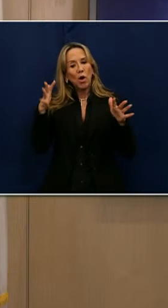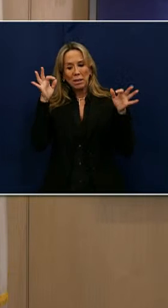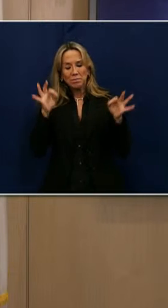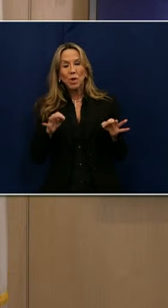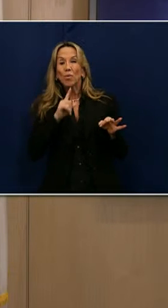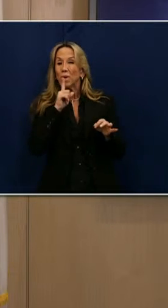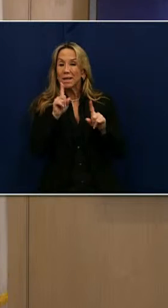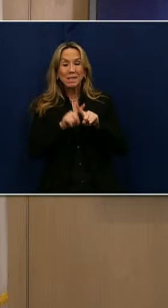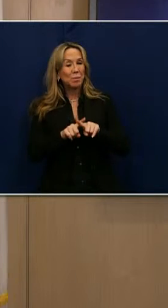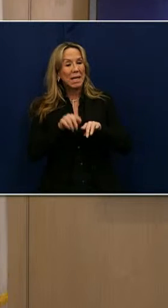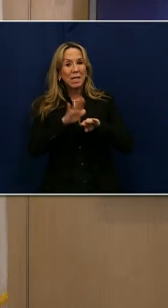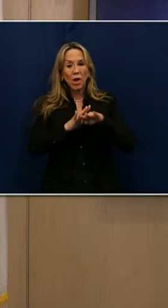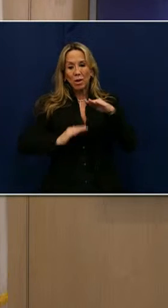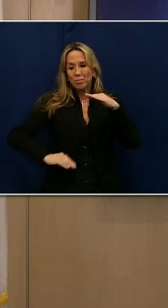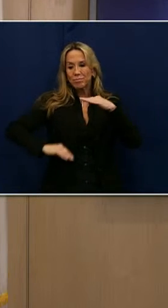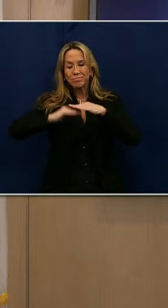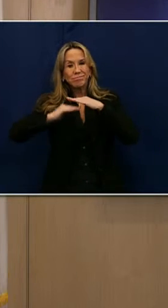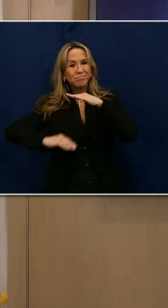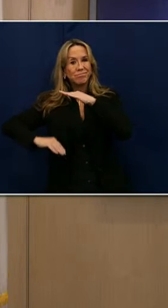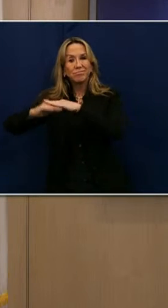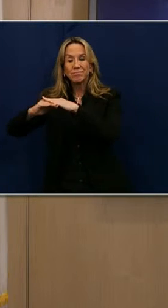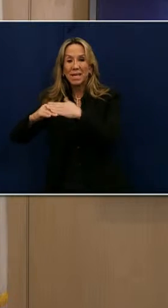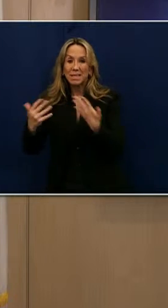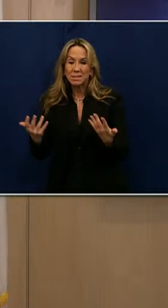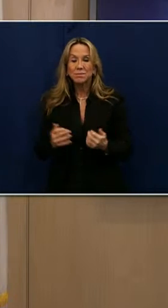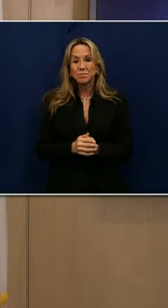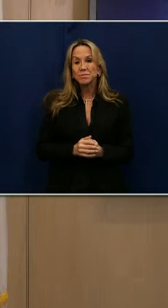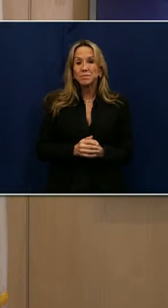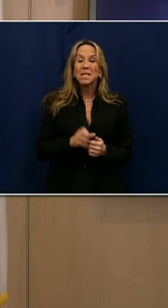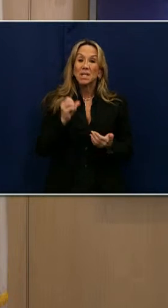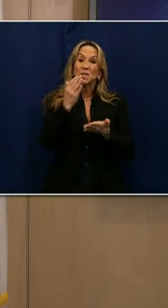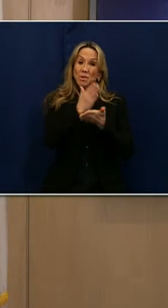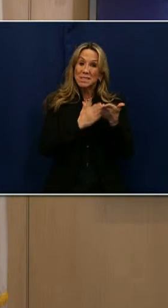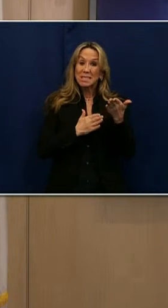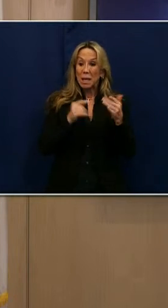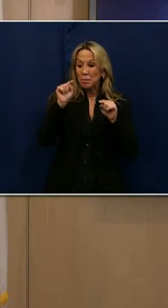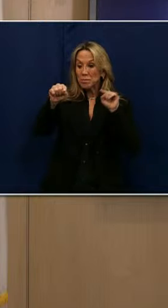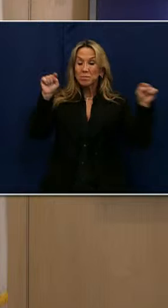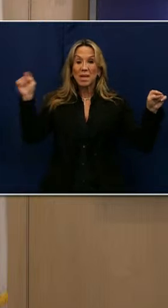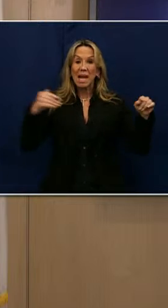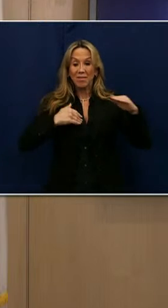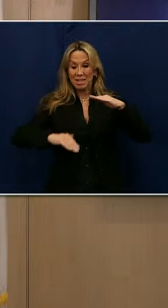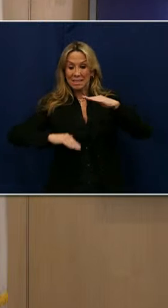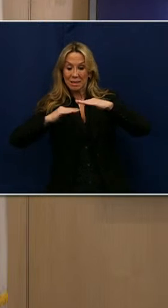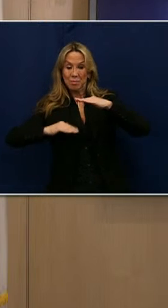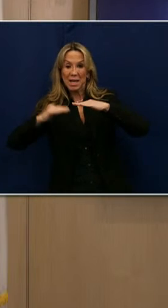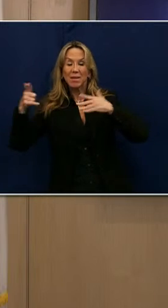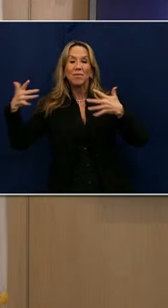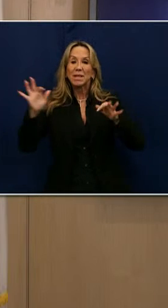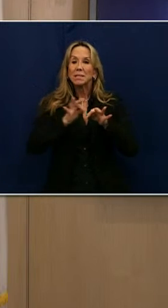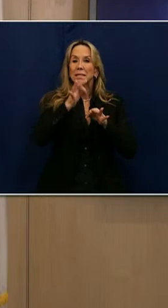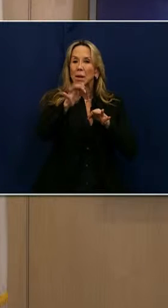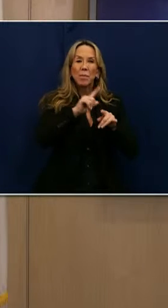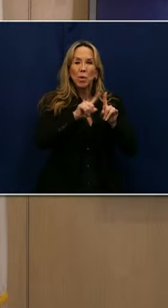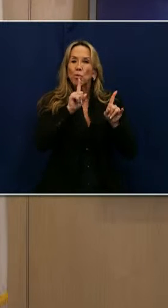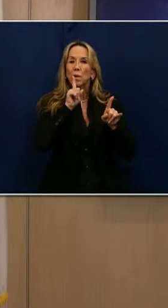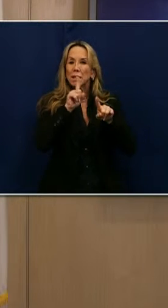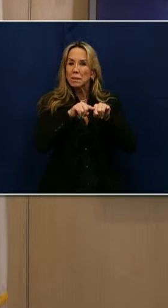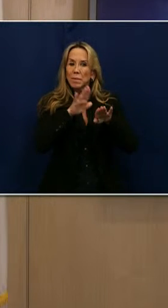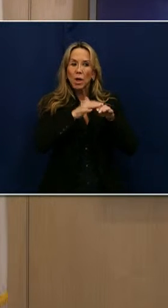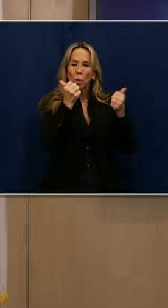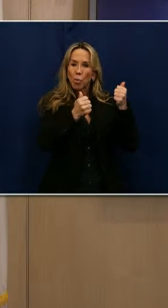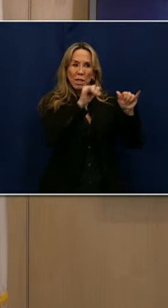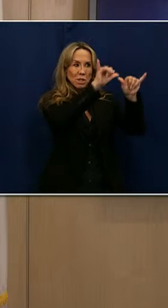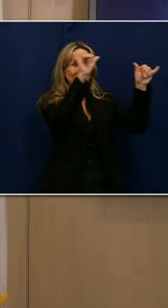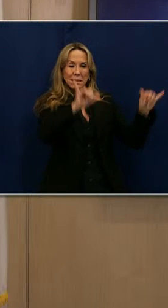on capacity, where they're at, that some of those are already being delayed. But it's really on a system-by-system basis based